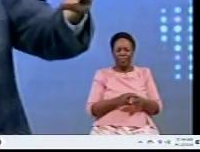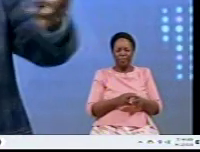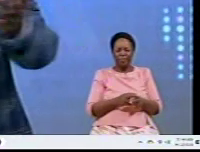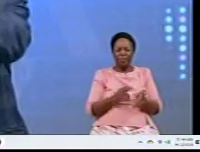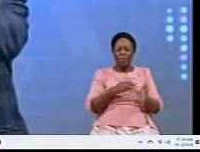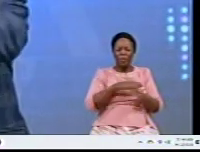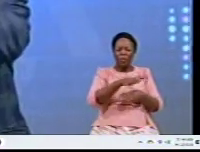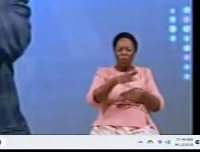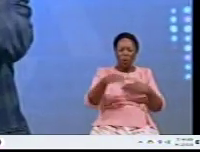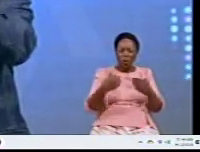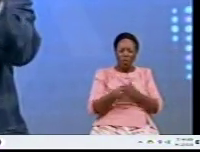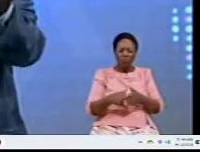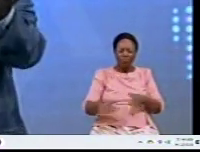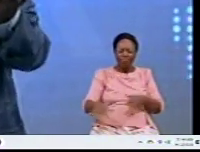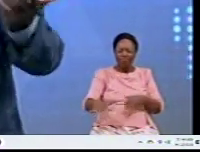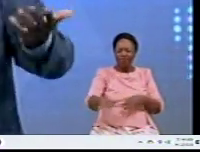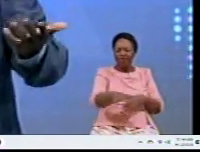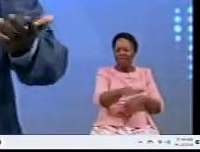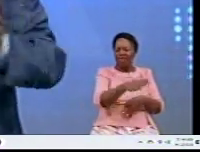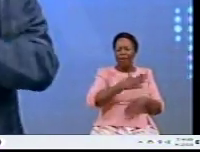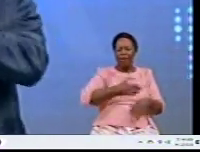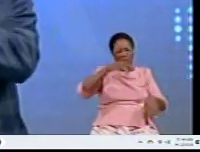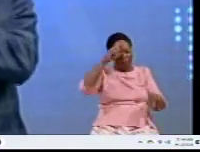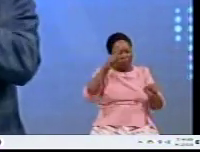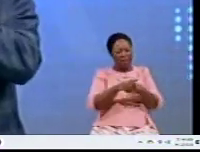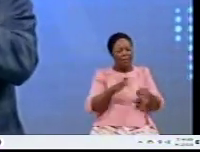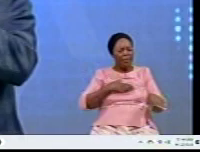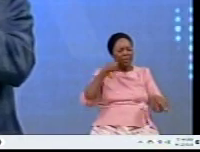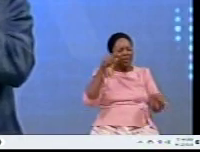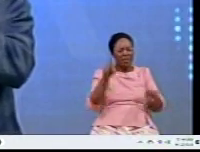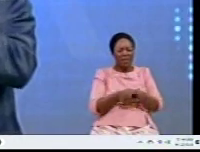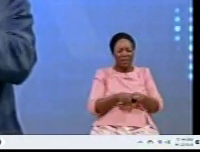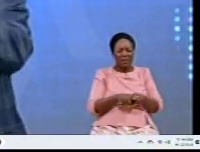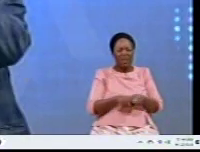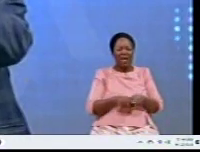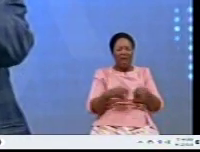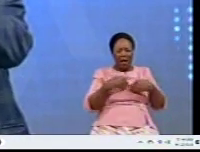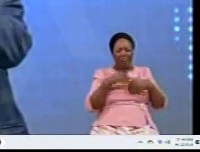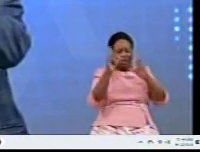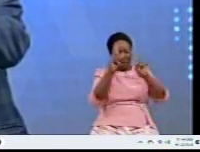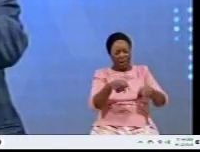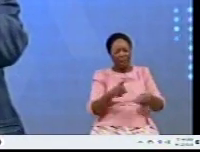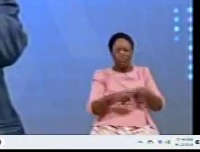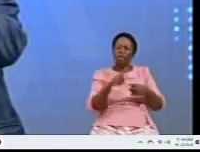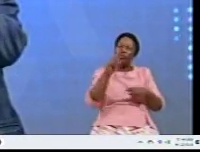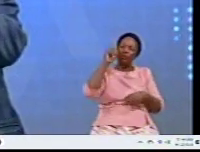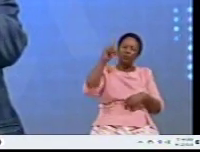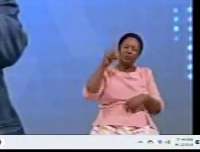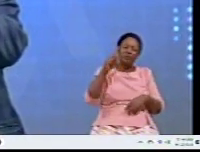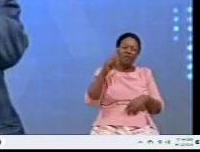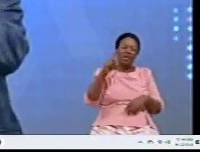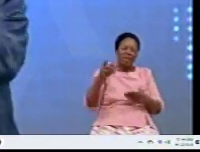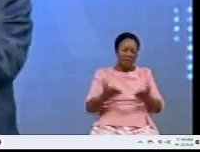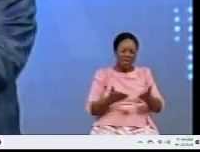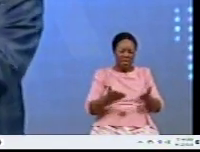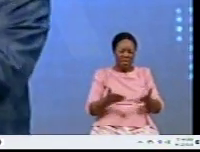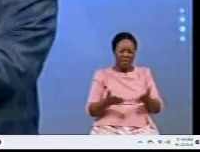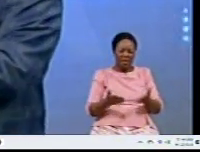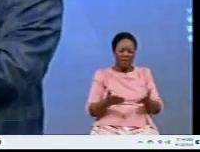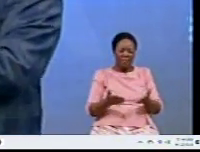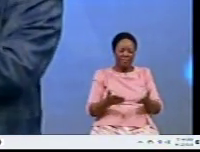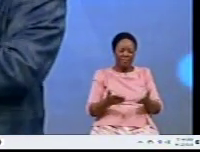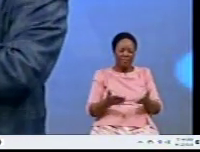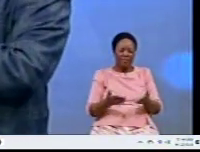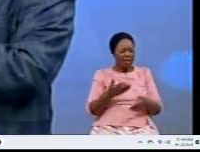all these, my brothers and sisters, they have come to you here at the Alpha location,